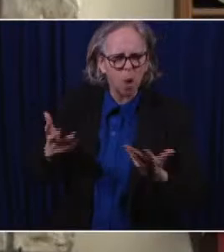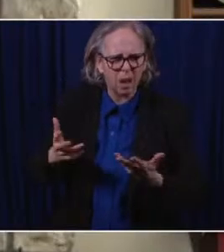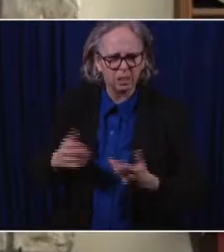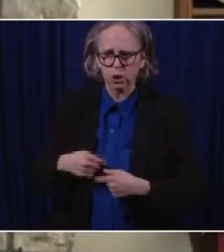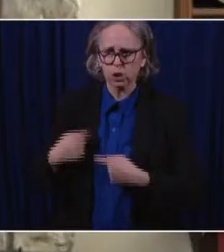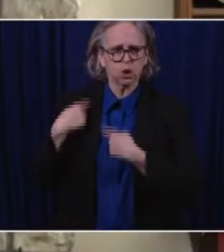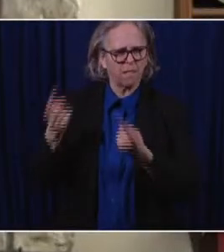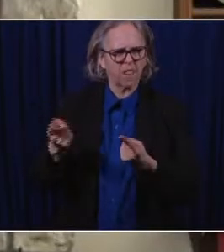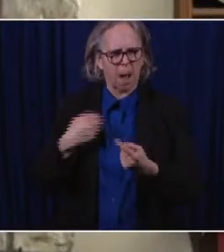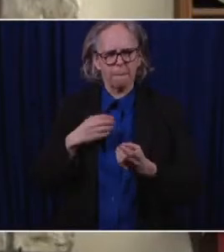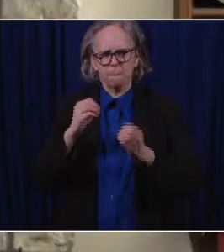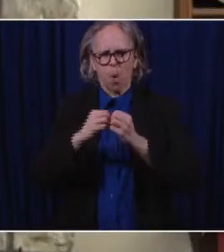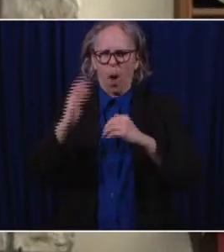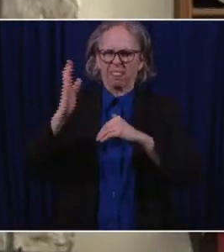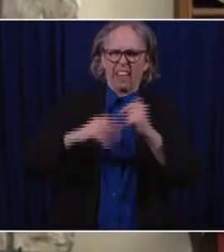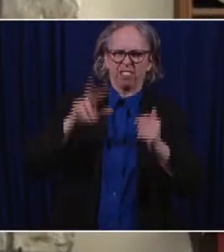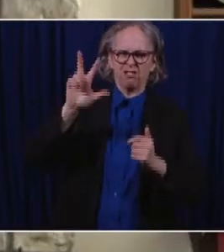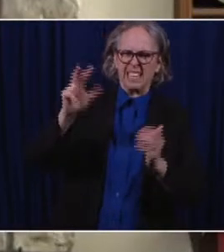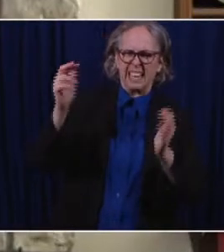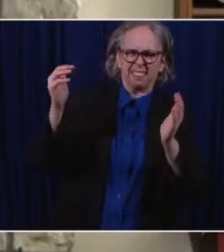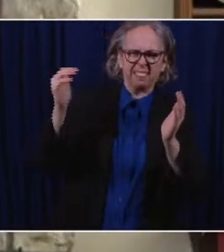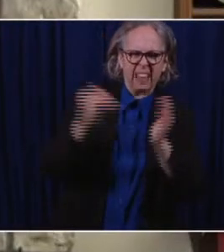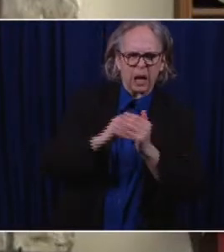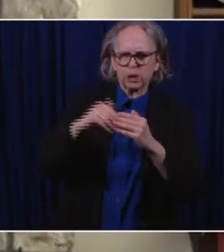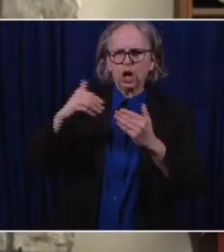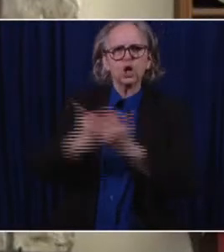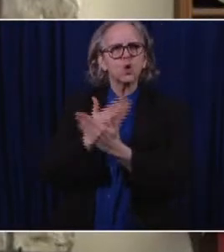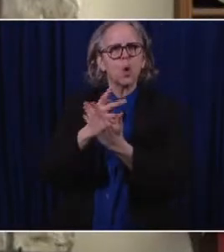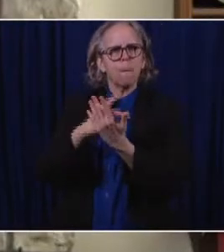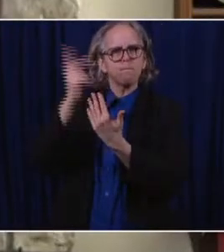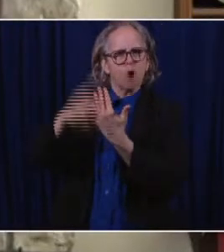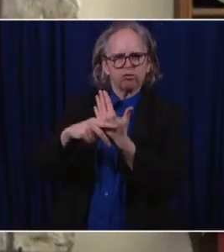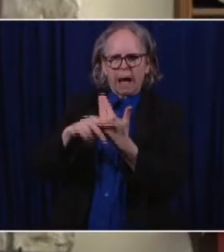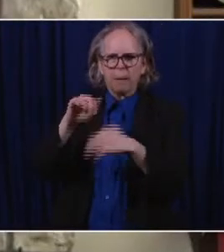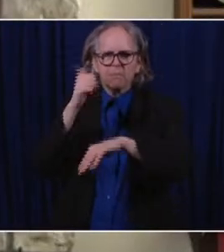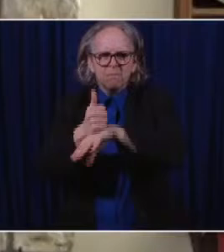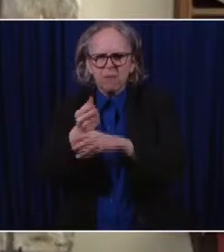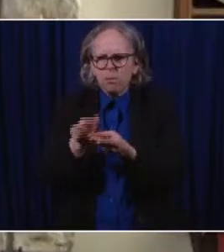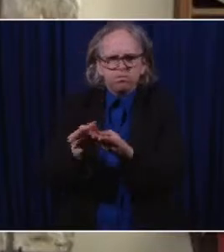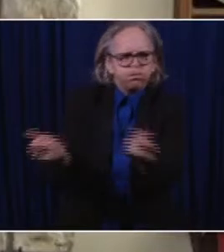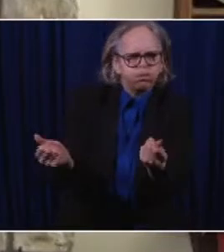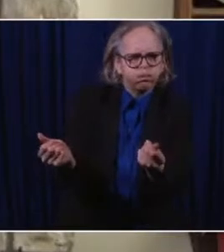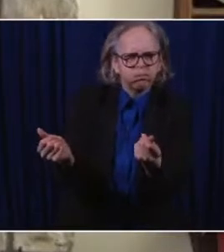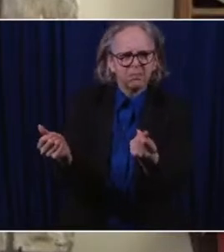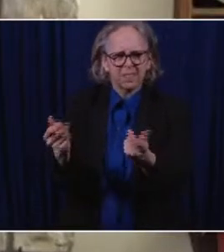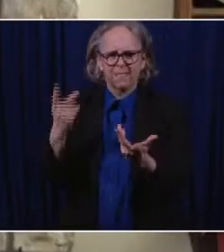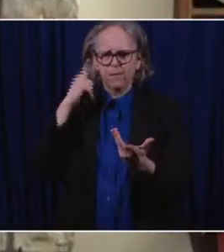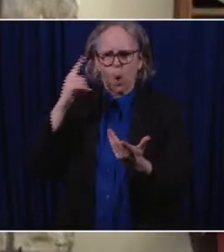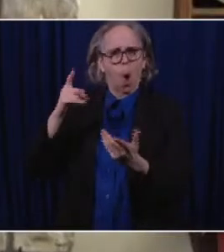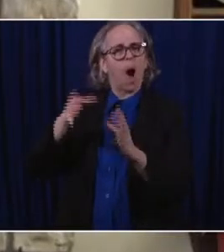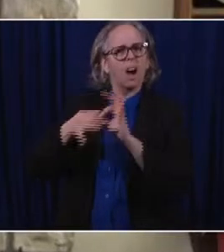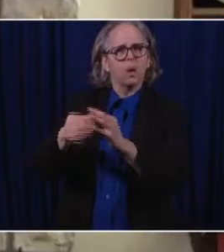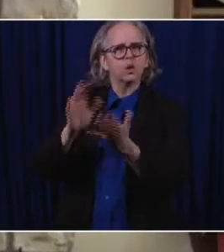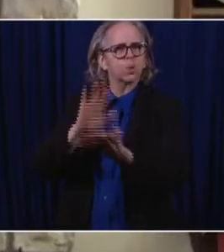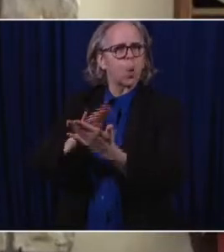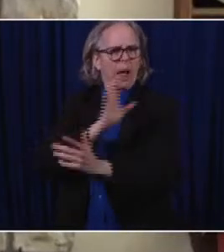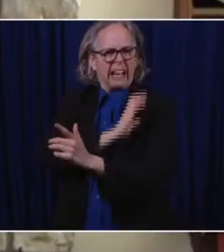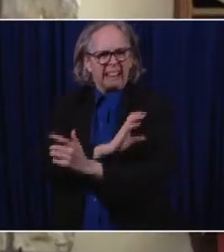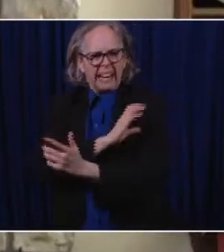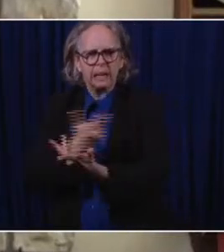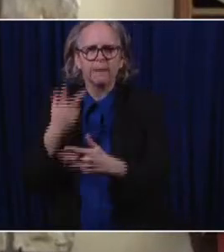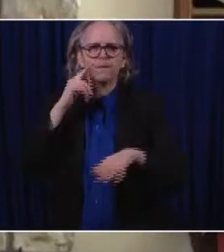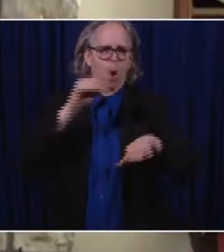building on-site health clinics to counseling, after-school programs, all of